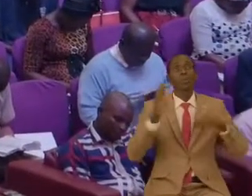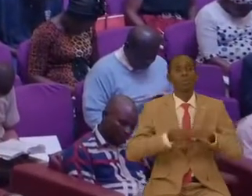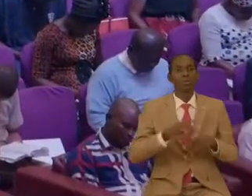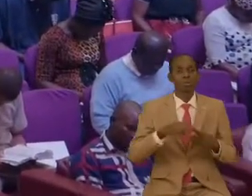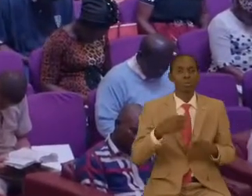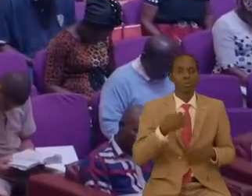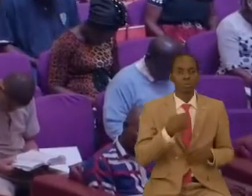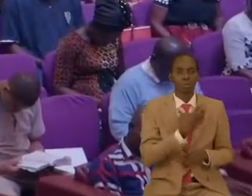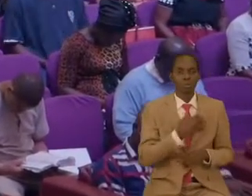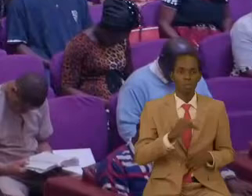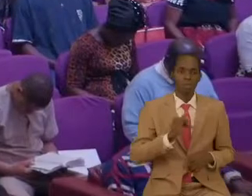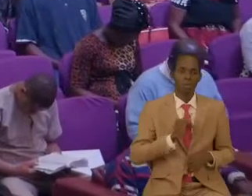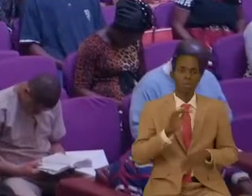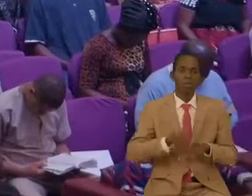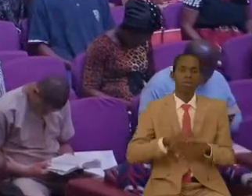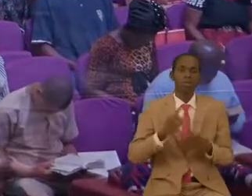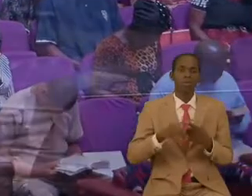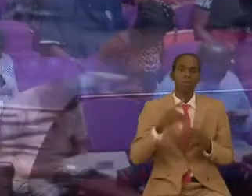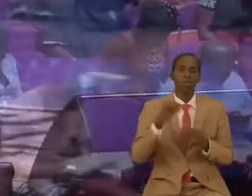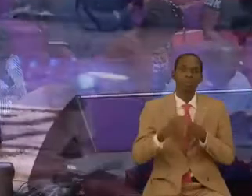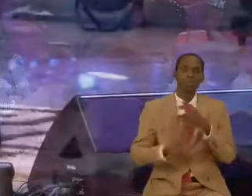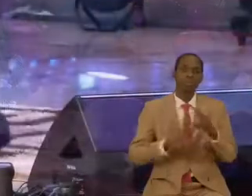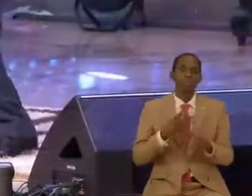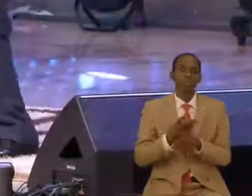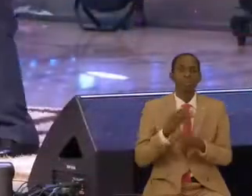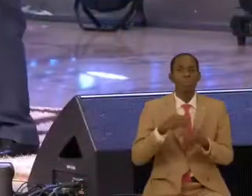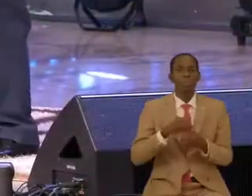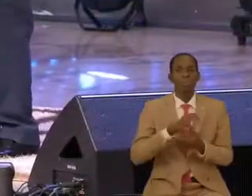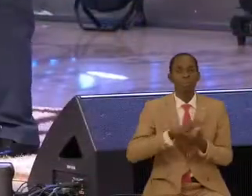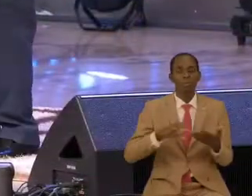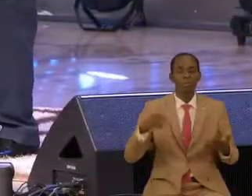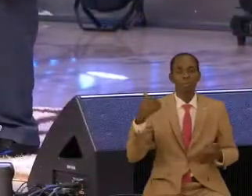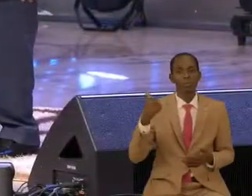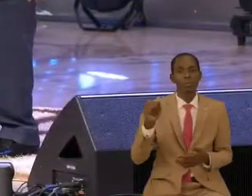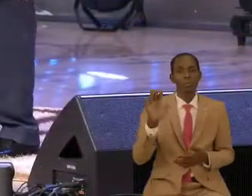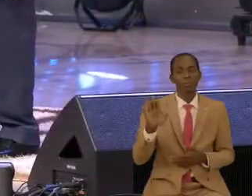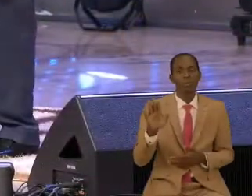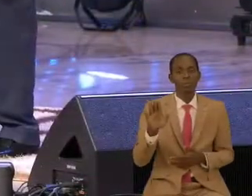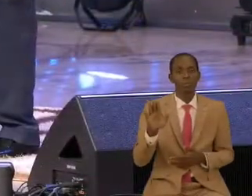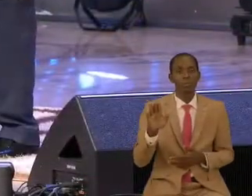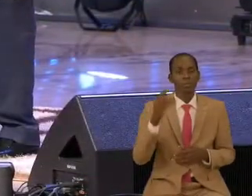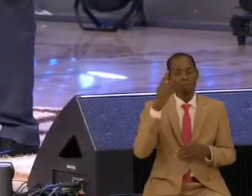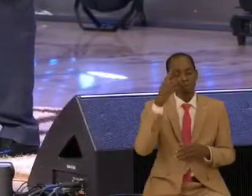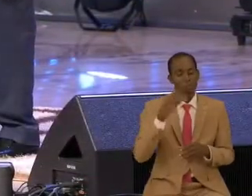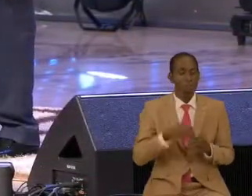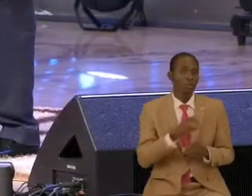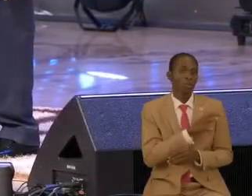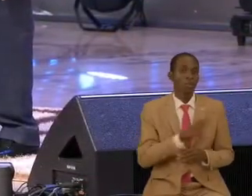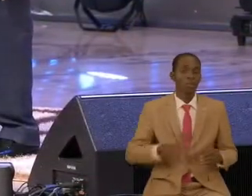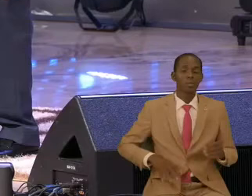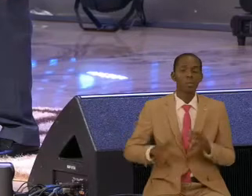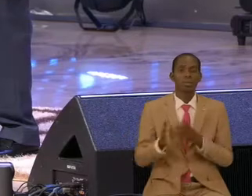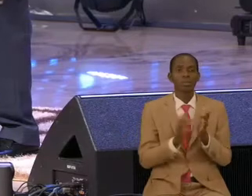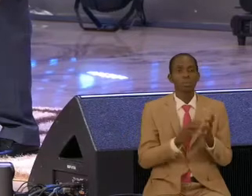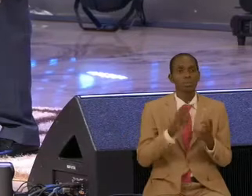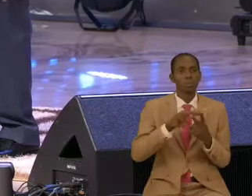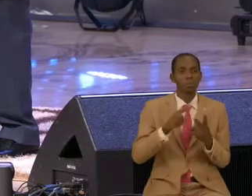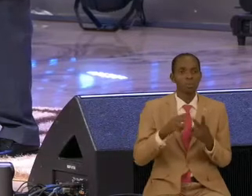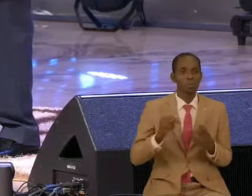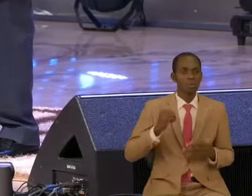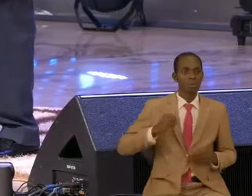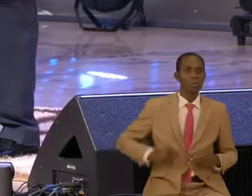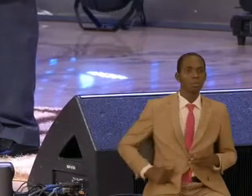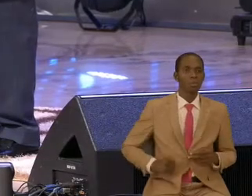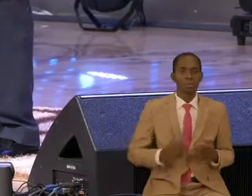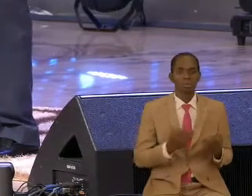I unto the world. Verse 15, for in Christ Jesus neither circumcision